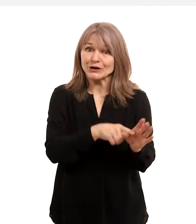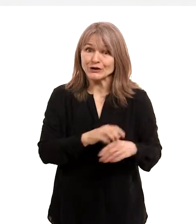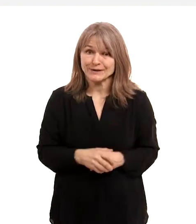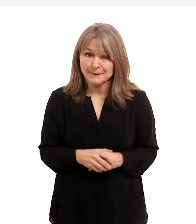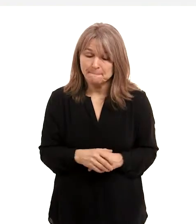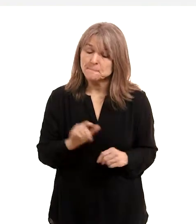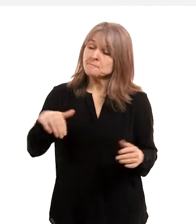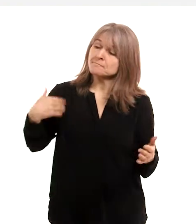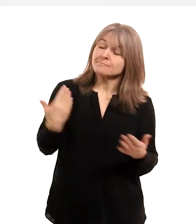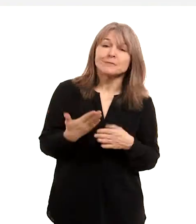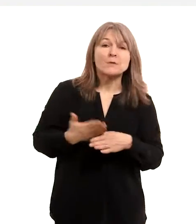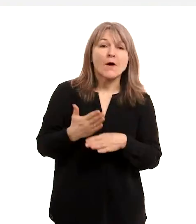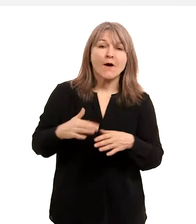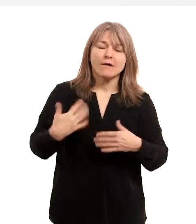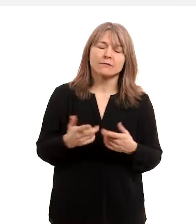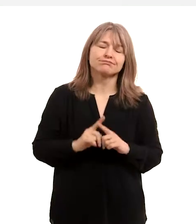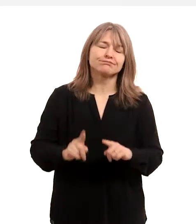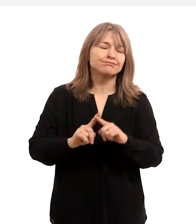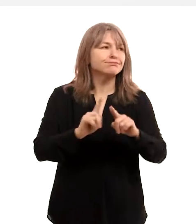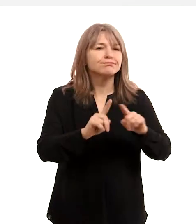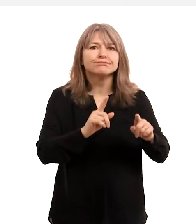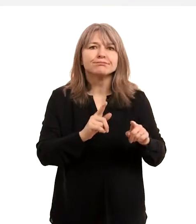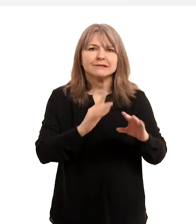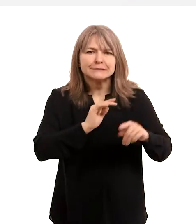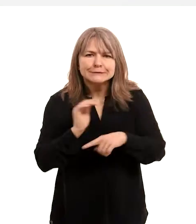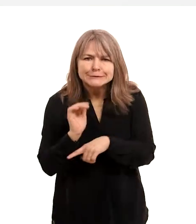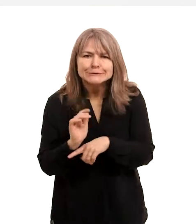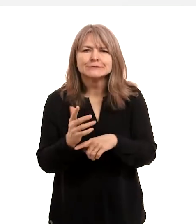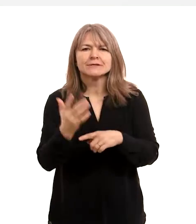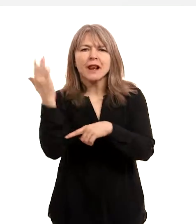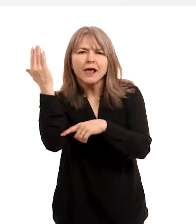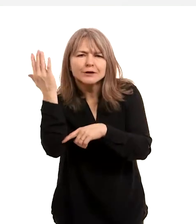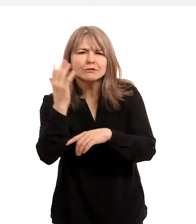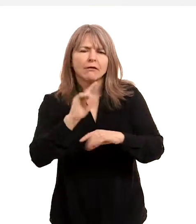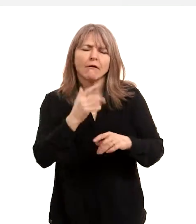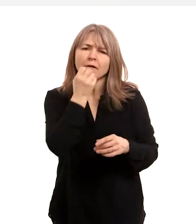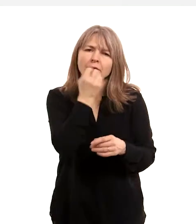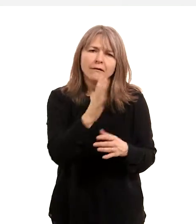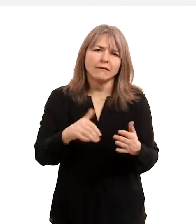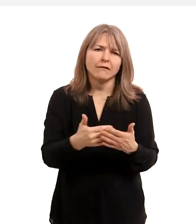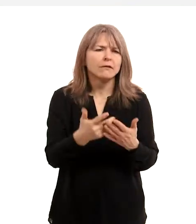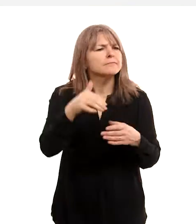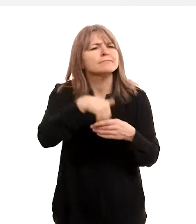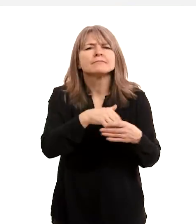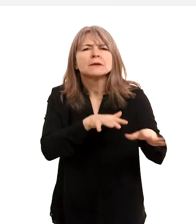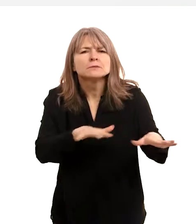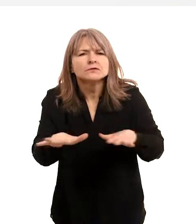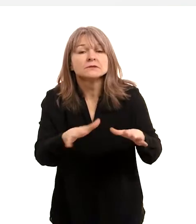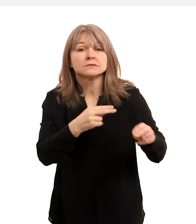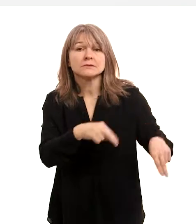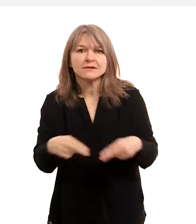in teaching and lecturing in movement and dance here and in America, all